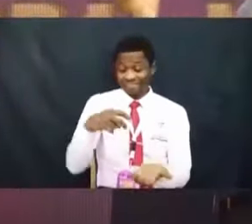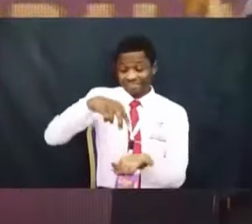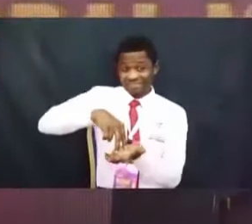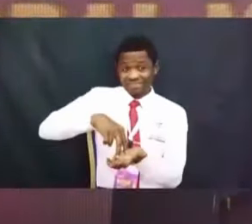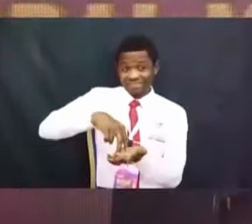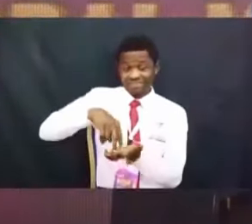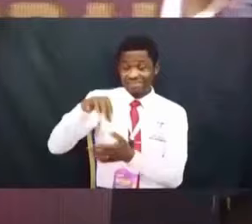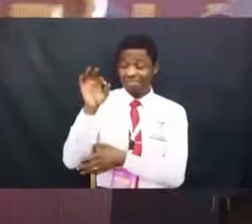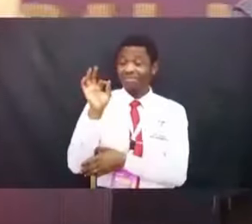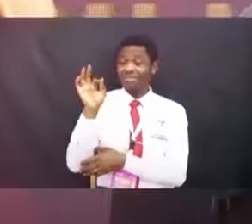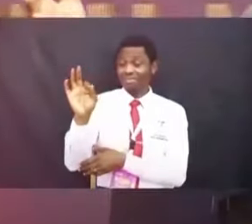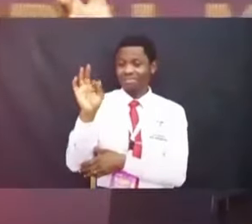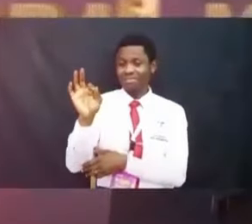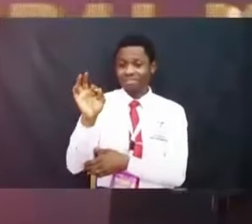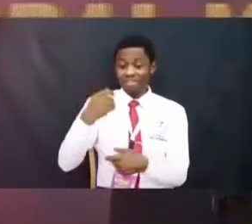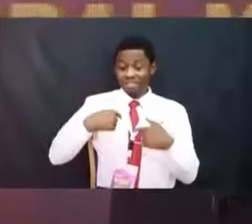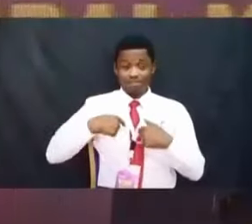minister, if you were not there,